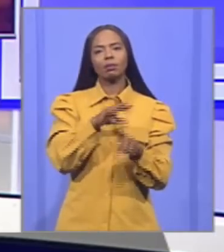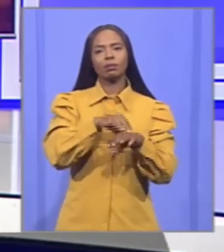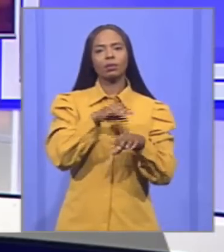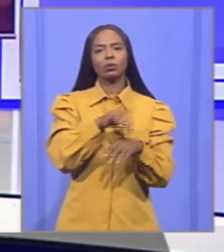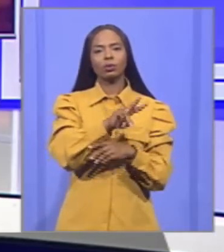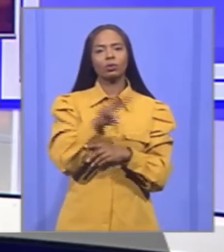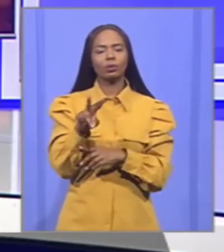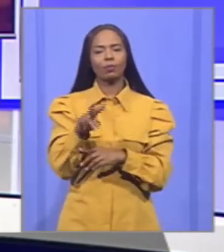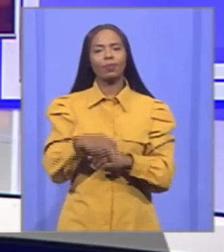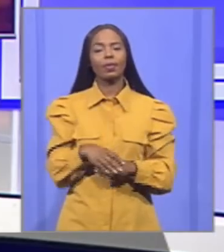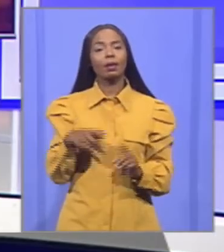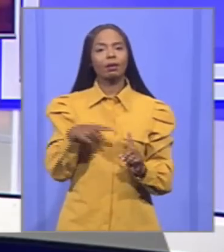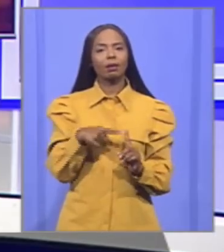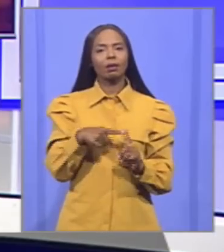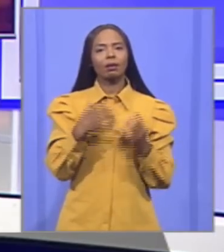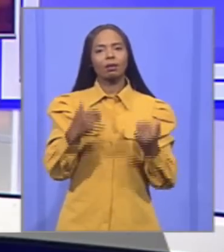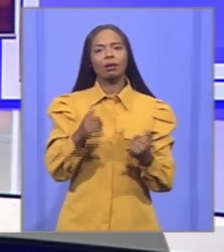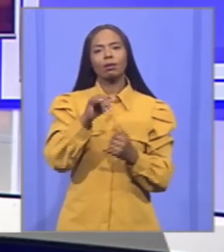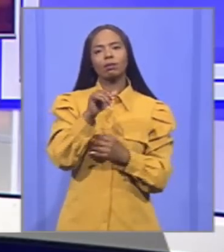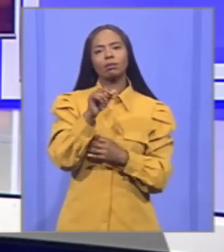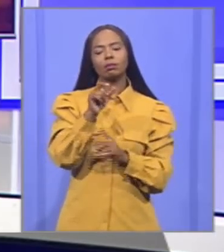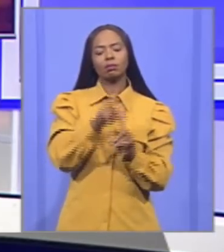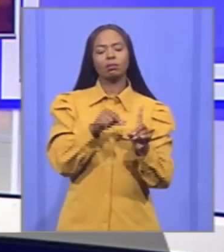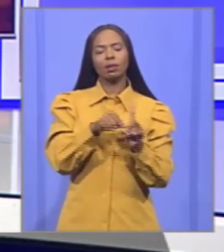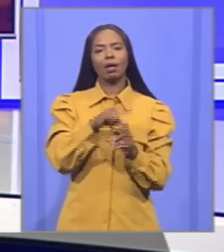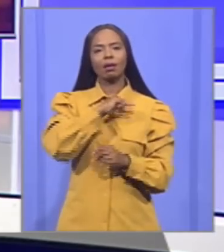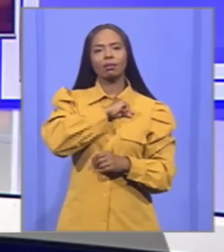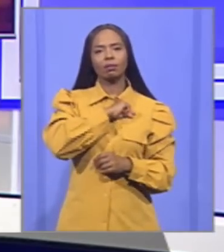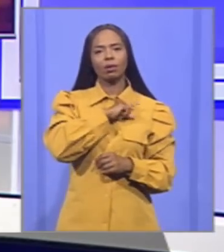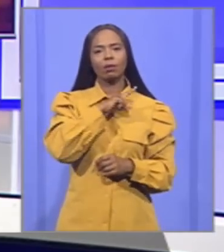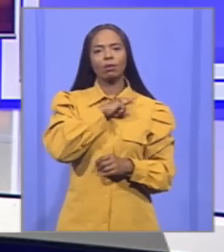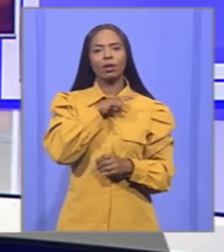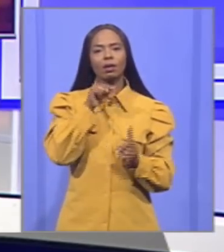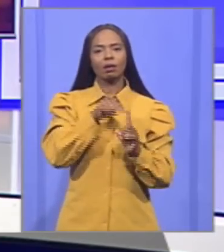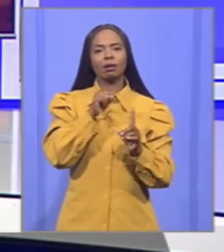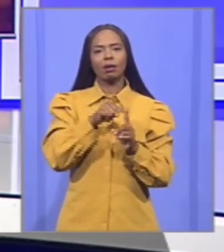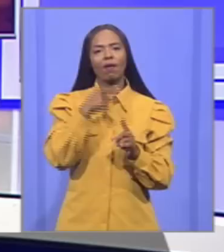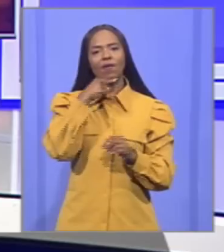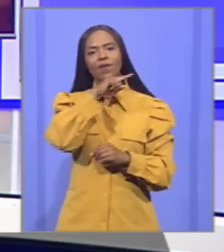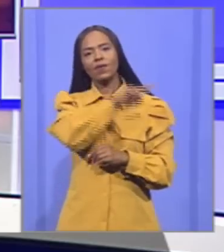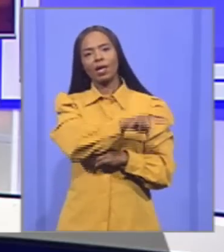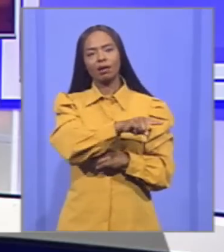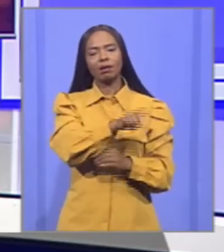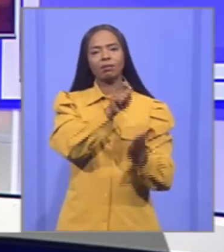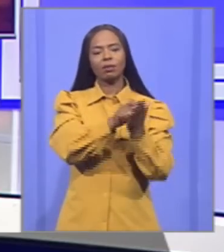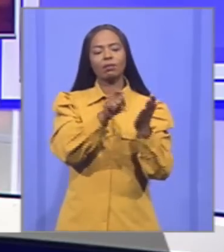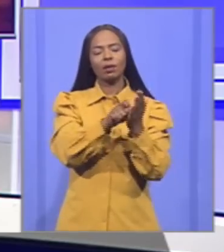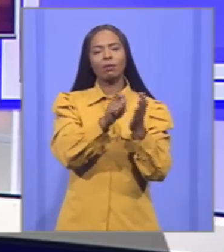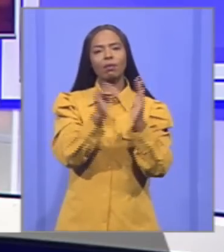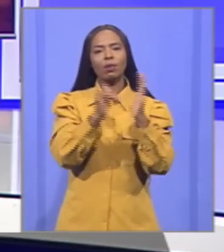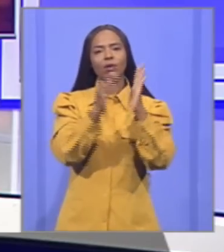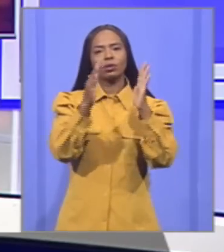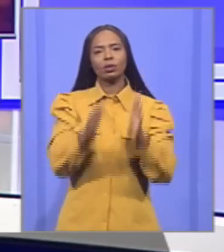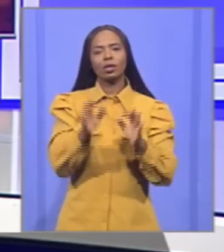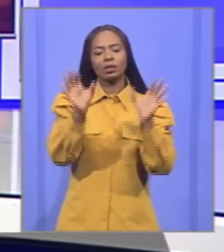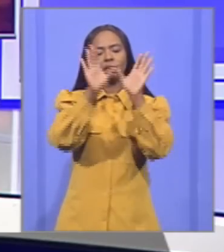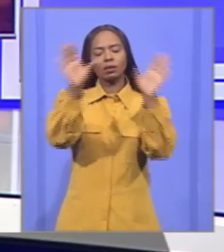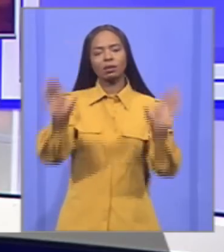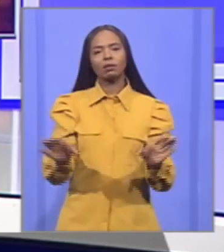22. Motheo Mmetwane o lebane le ditatofatso tsa tsietso ya go kwalela morutwana yo mongwe ditlhatlhobo tsa matriki tsa